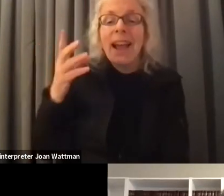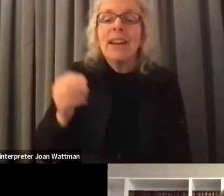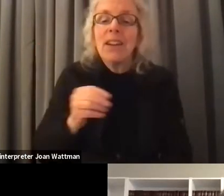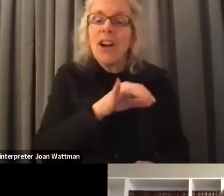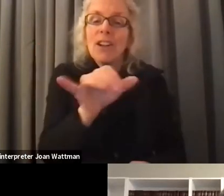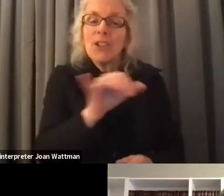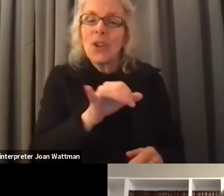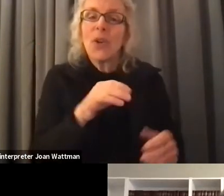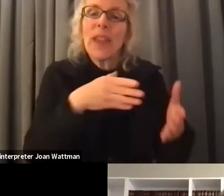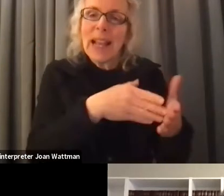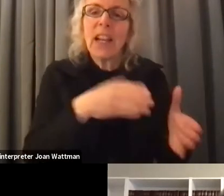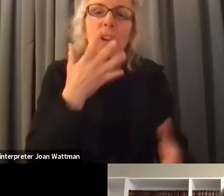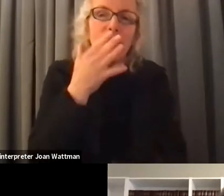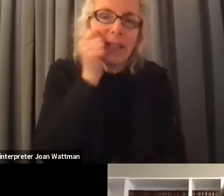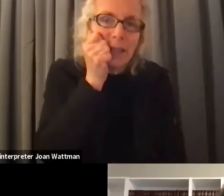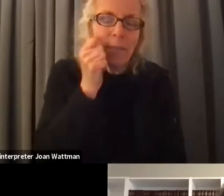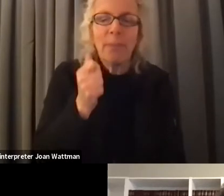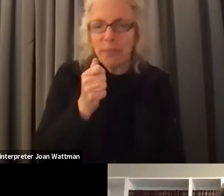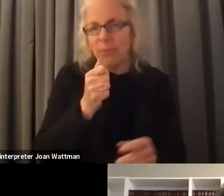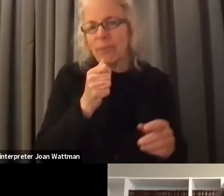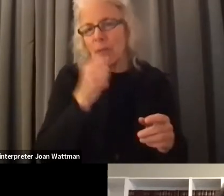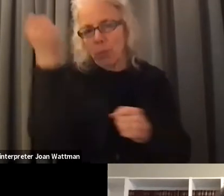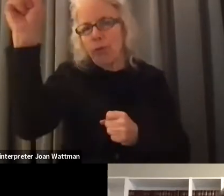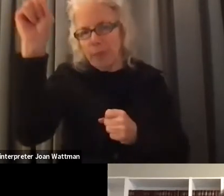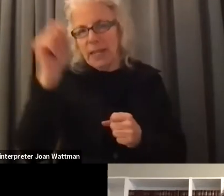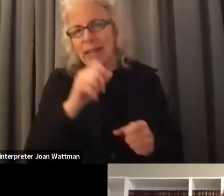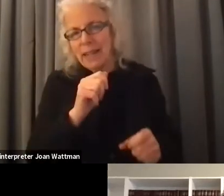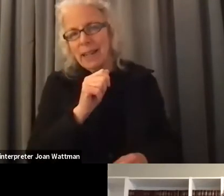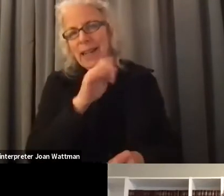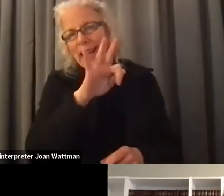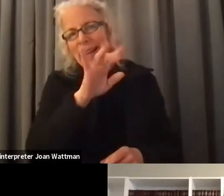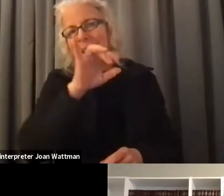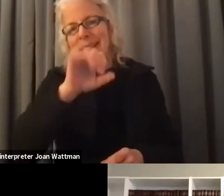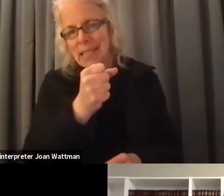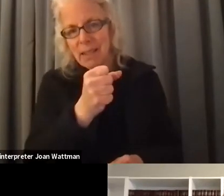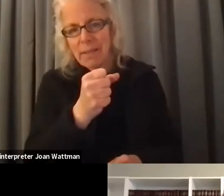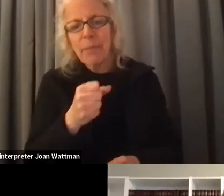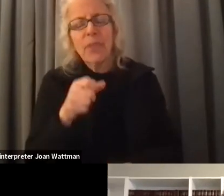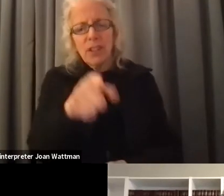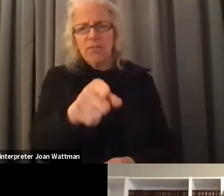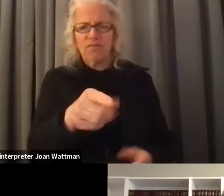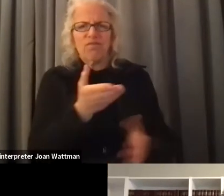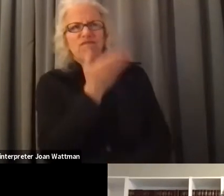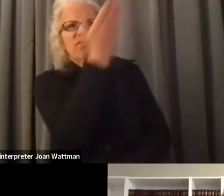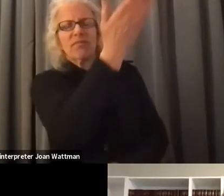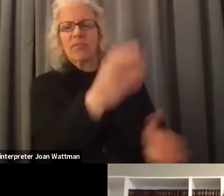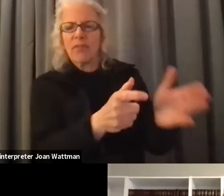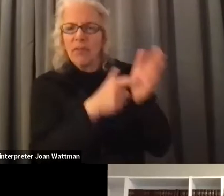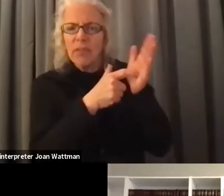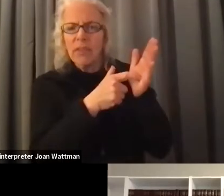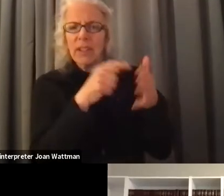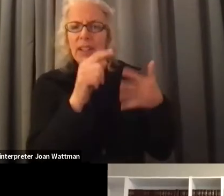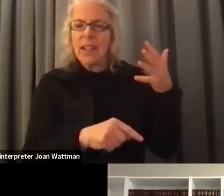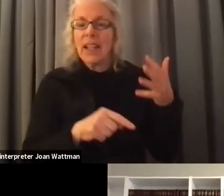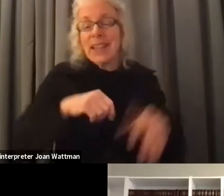late 1980s, Dr. Ransby was critical in formulating the demands which resulted in the Ella Baker Nelson